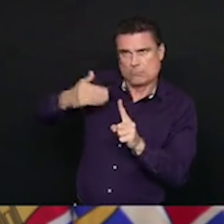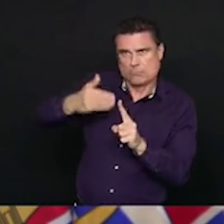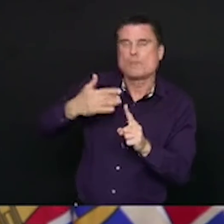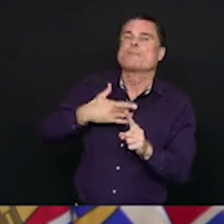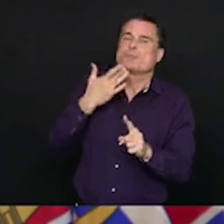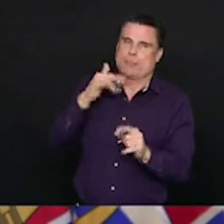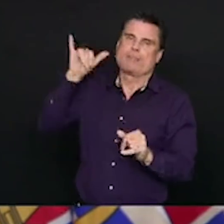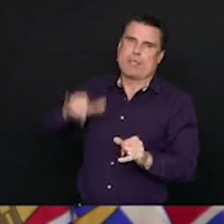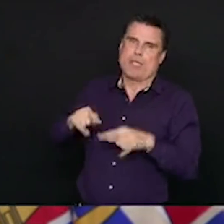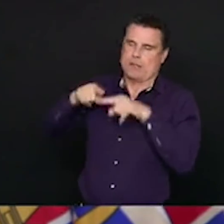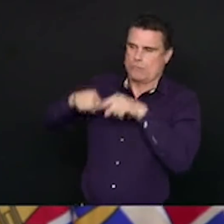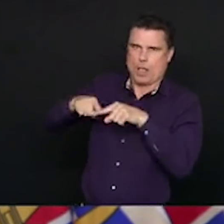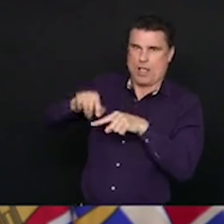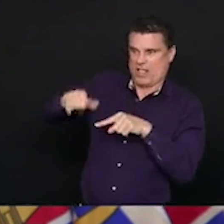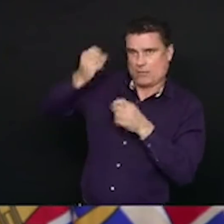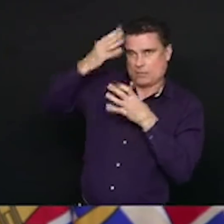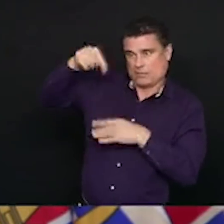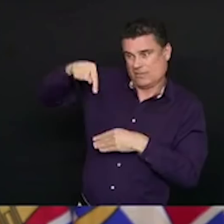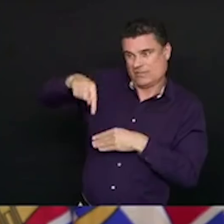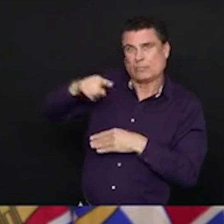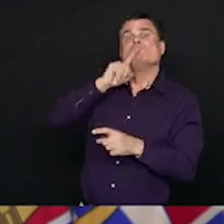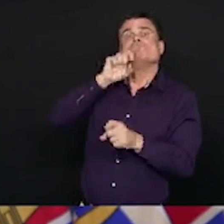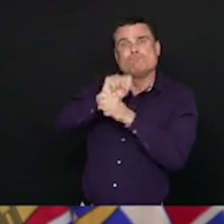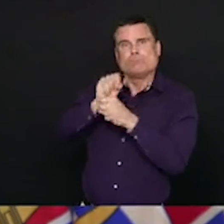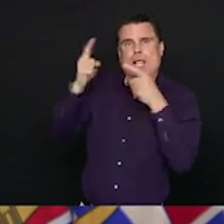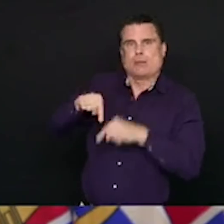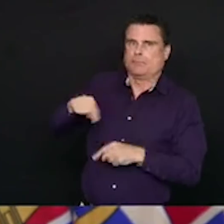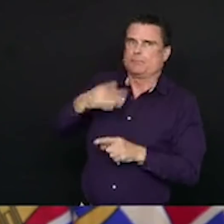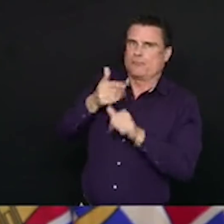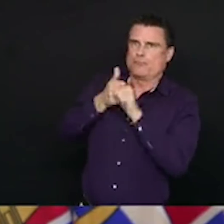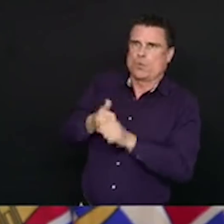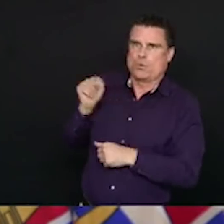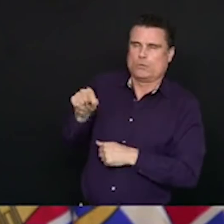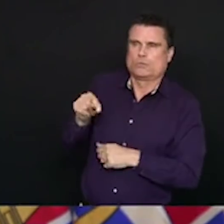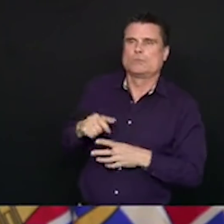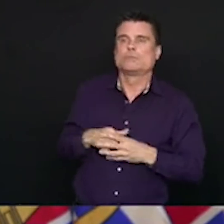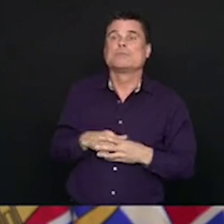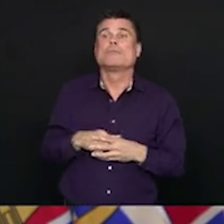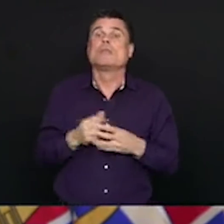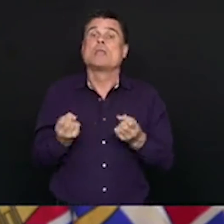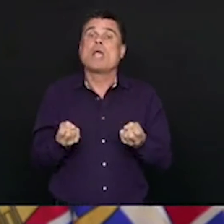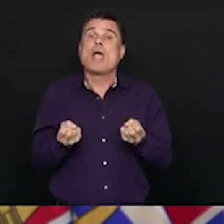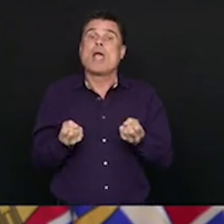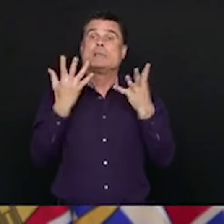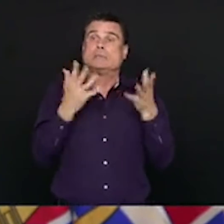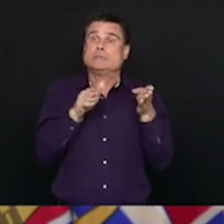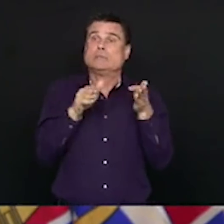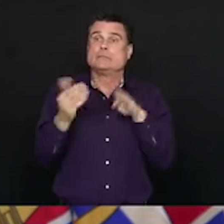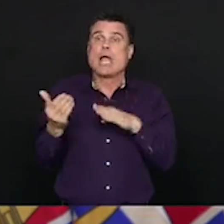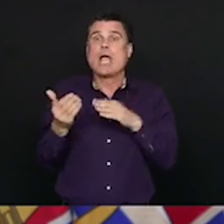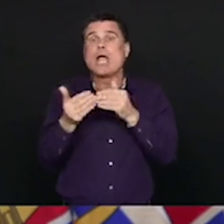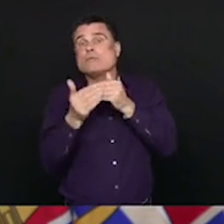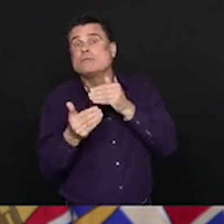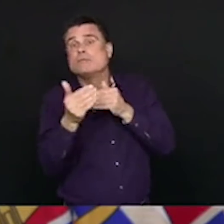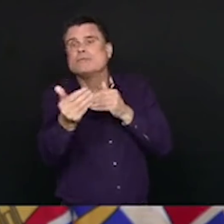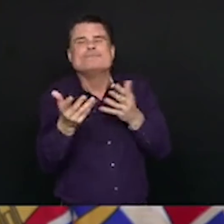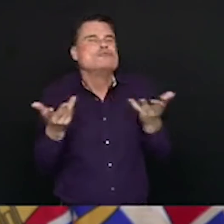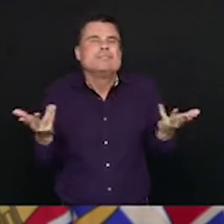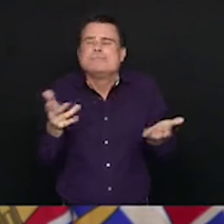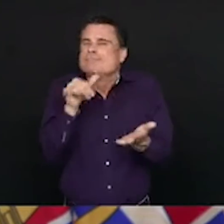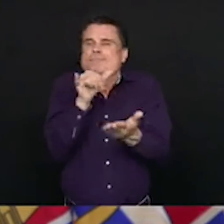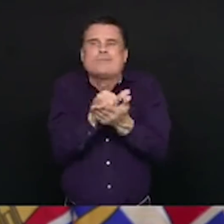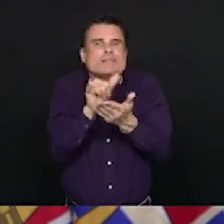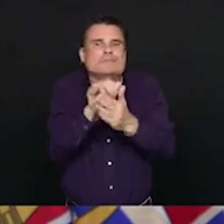is easily projected into a model because scenarios can be very different. If you look at ours,